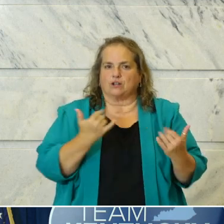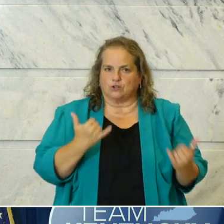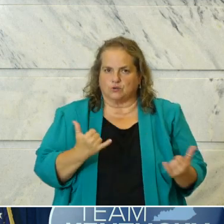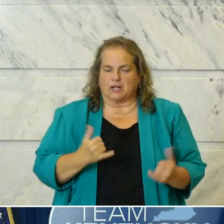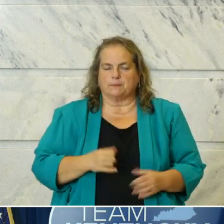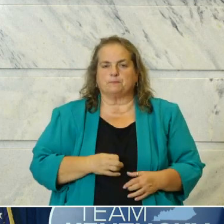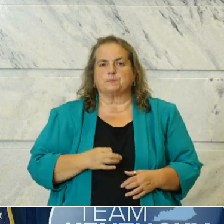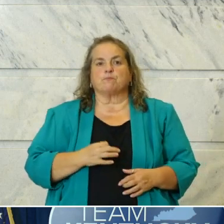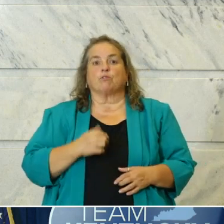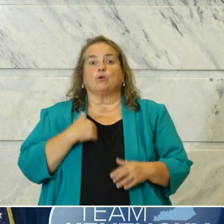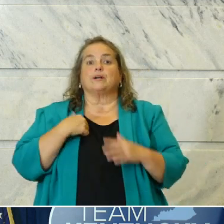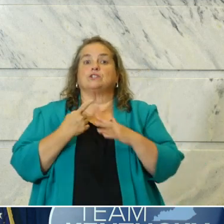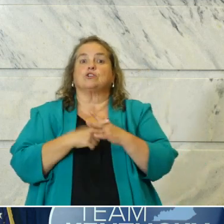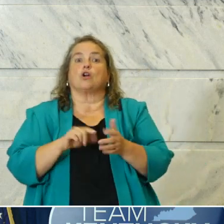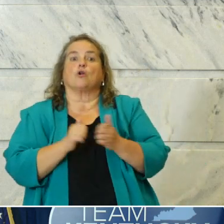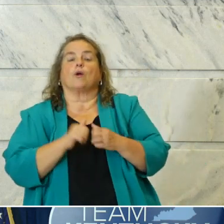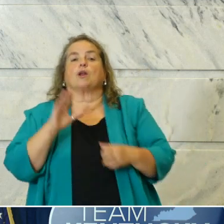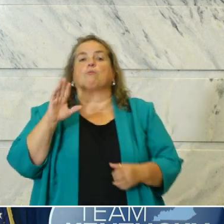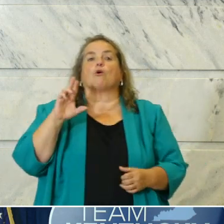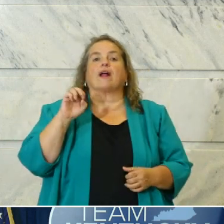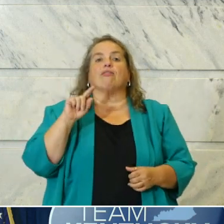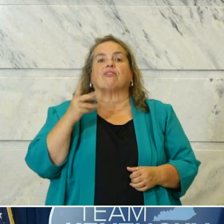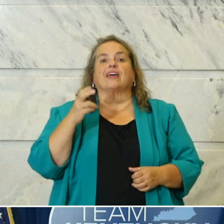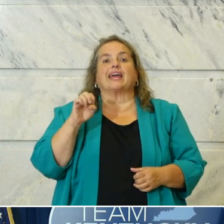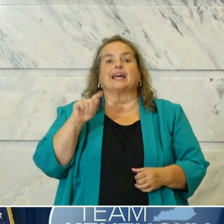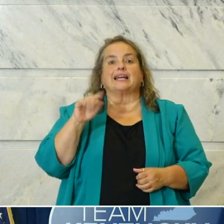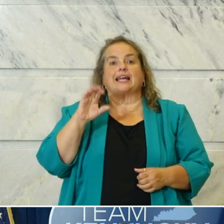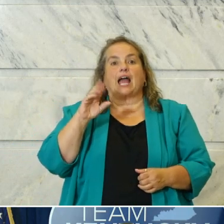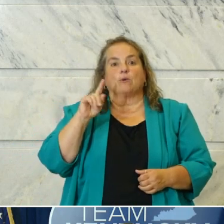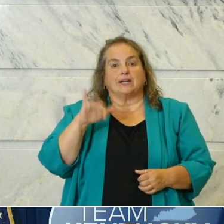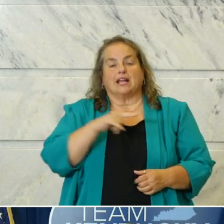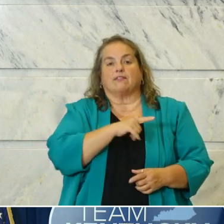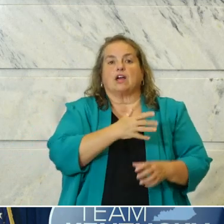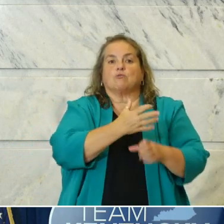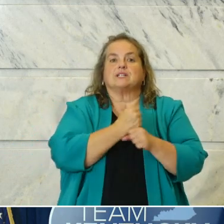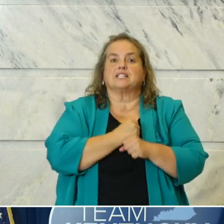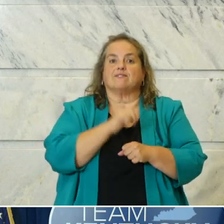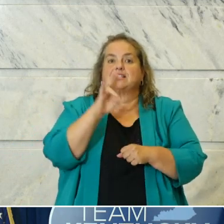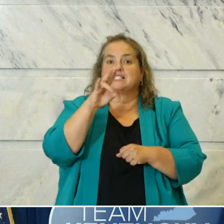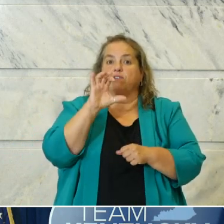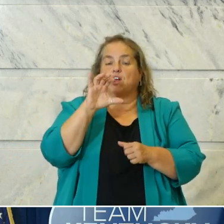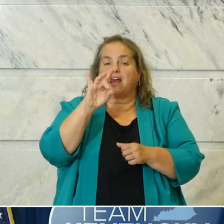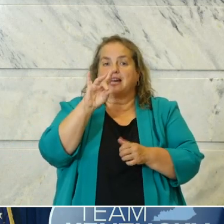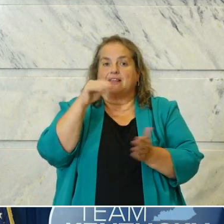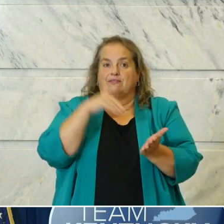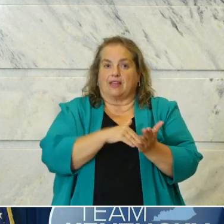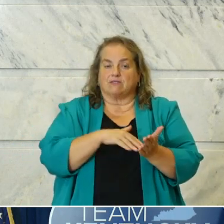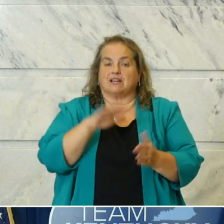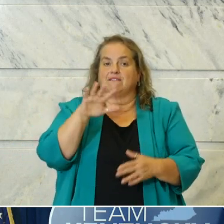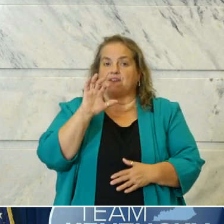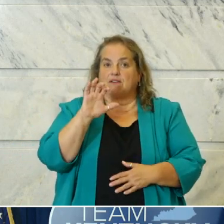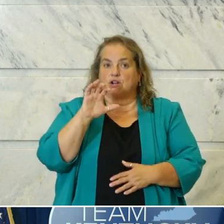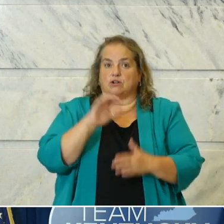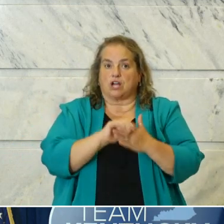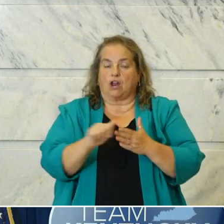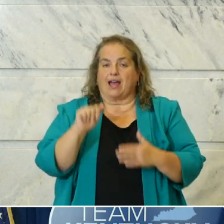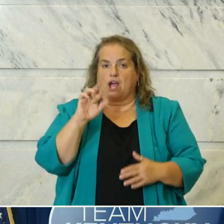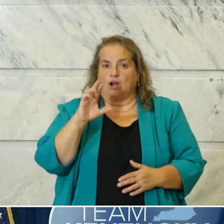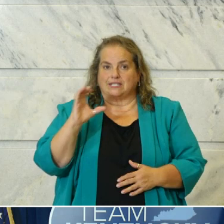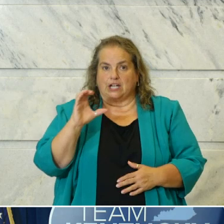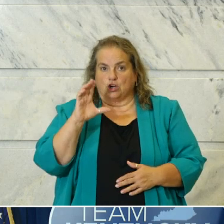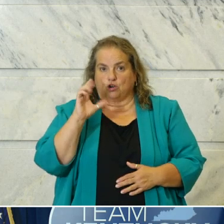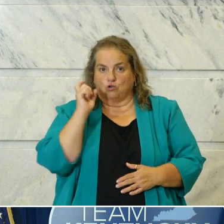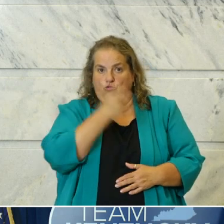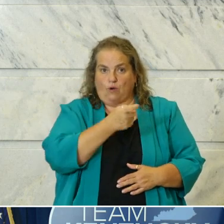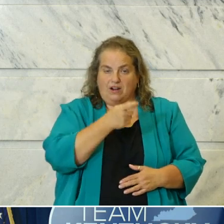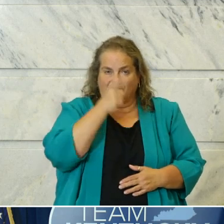We started with Breathitt County, where the fiscal court there received a $708,000 $500 ARC grant for the